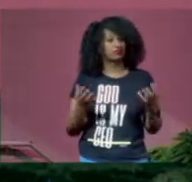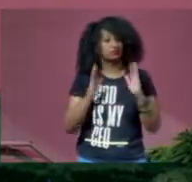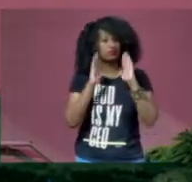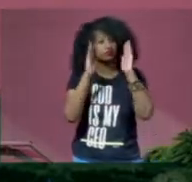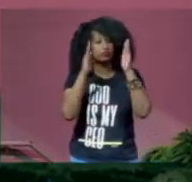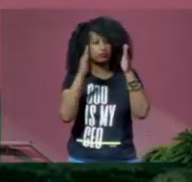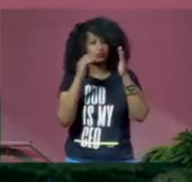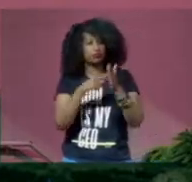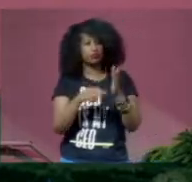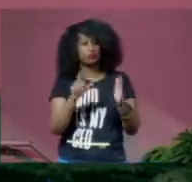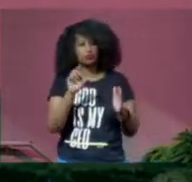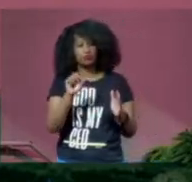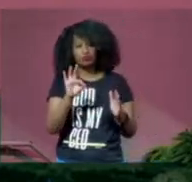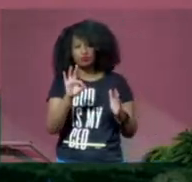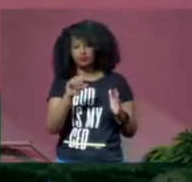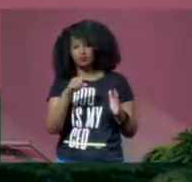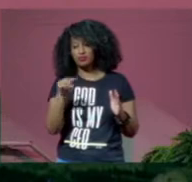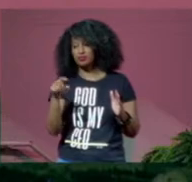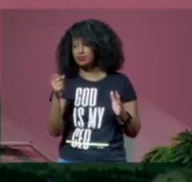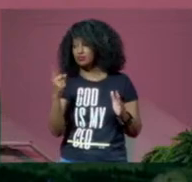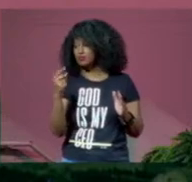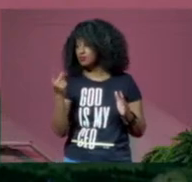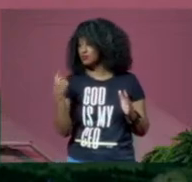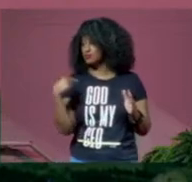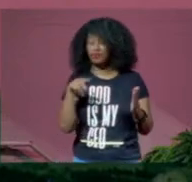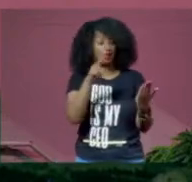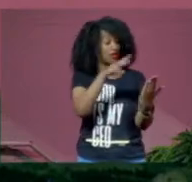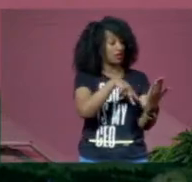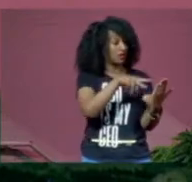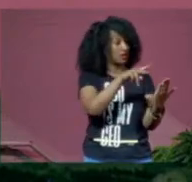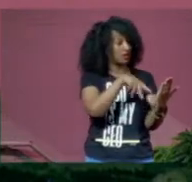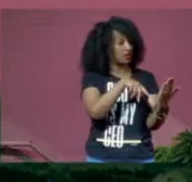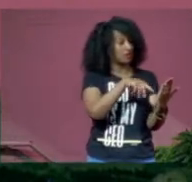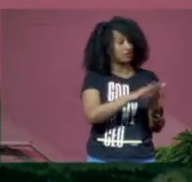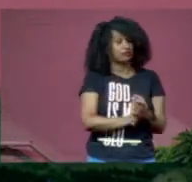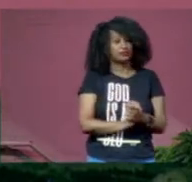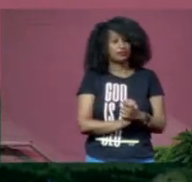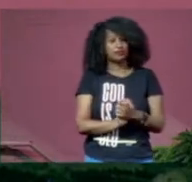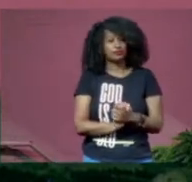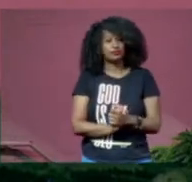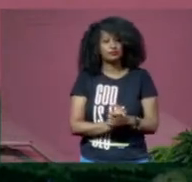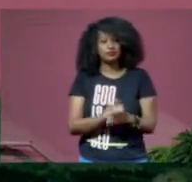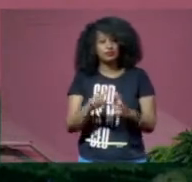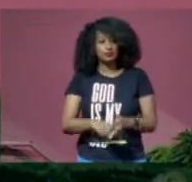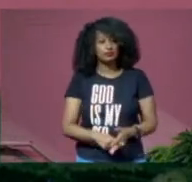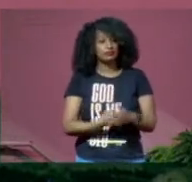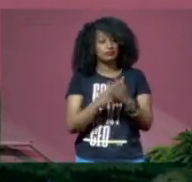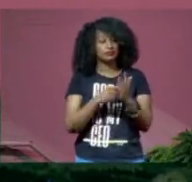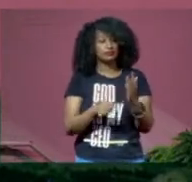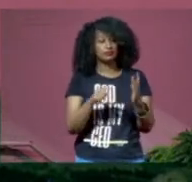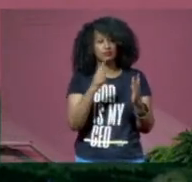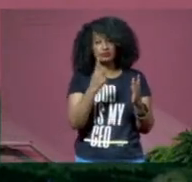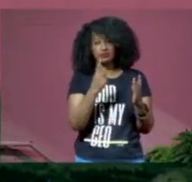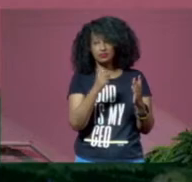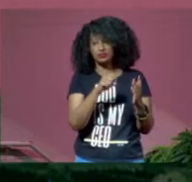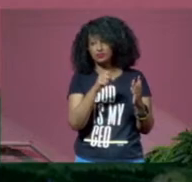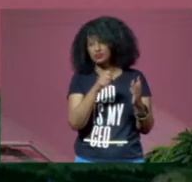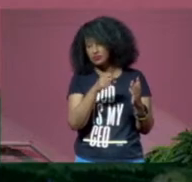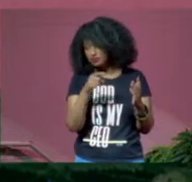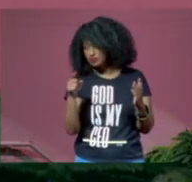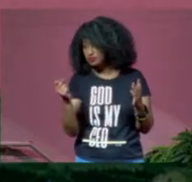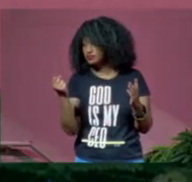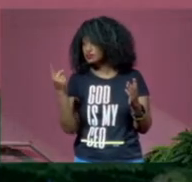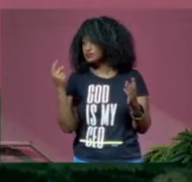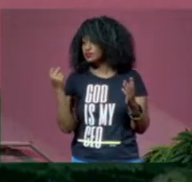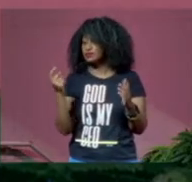9 through 11, all right? So we're going to read beginning at verse 1 through verse 11, but I want to center our focus today